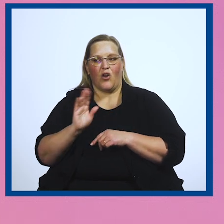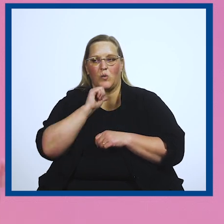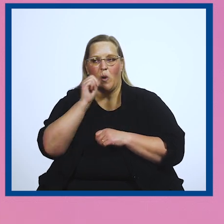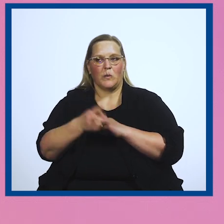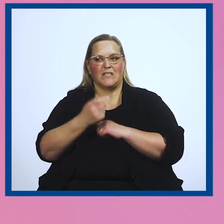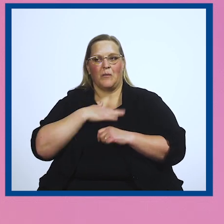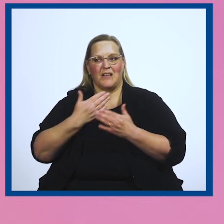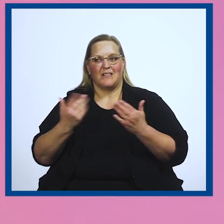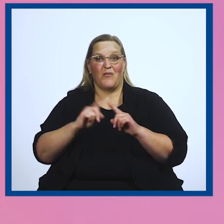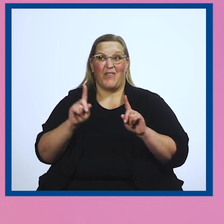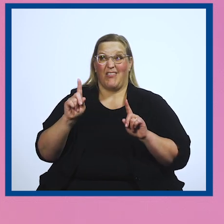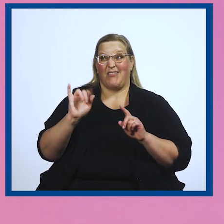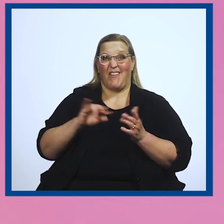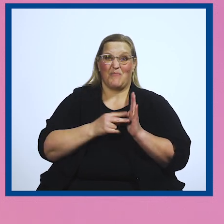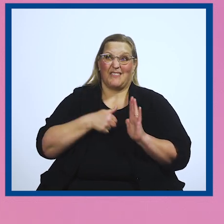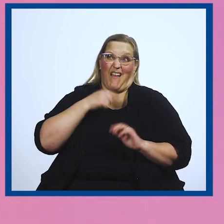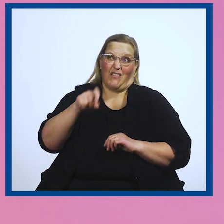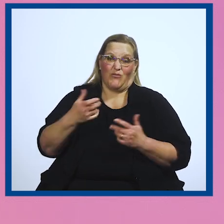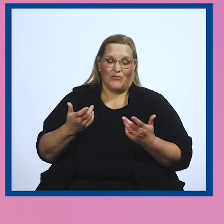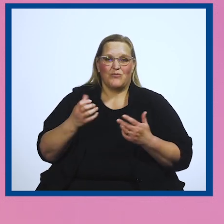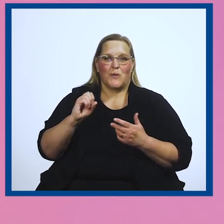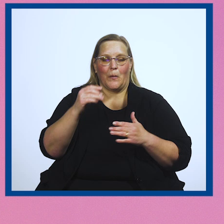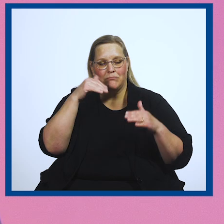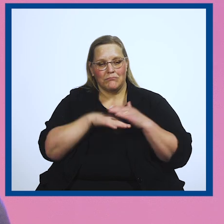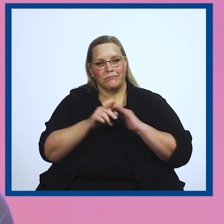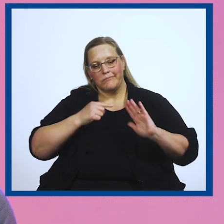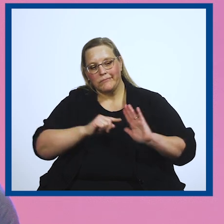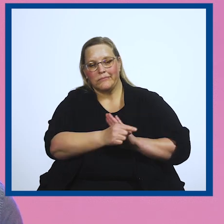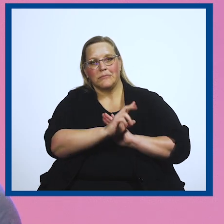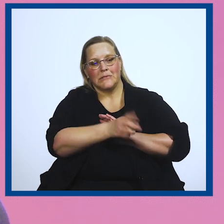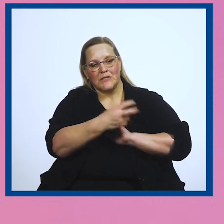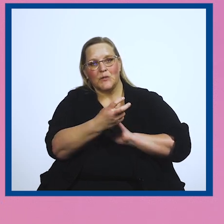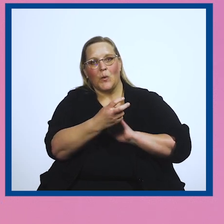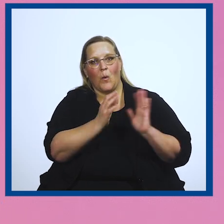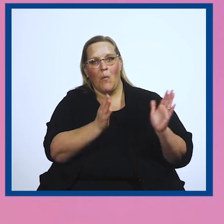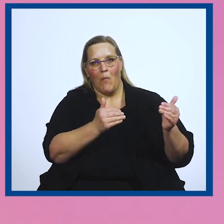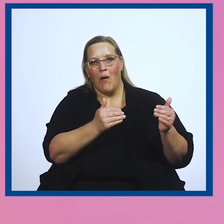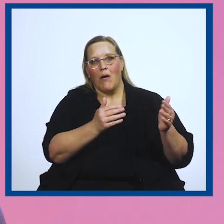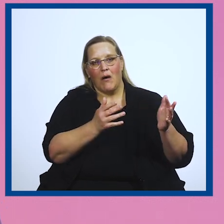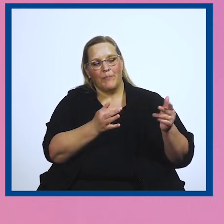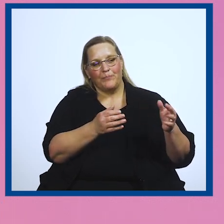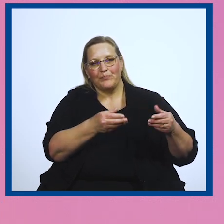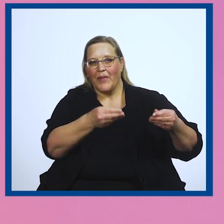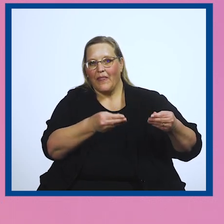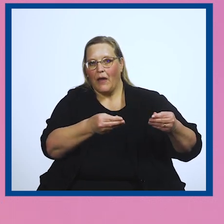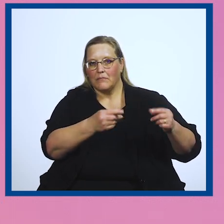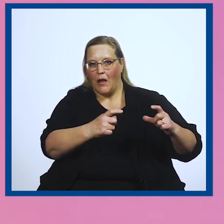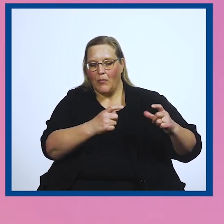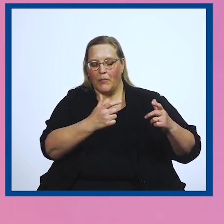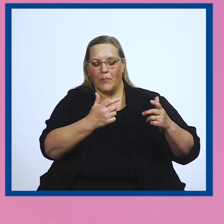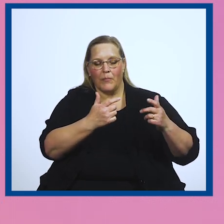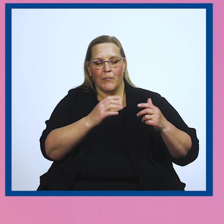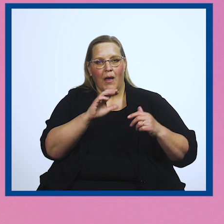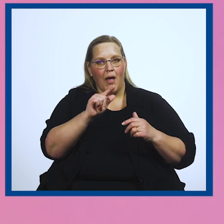that's called to touch her stuff. So I went in there to steal it, and I took that album with my right hand, and right next to her albums was